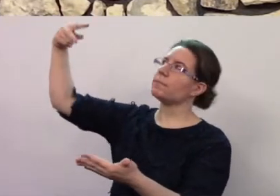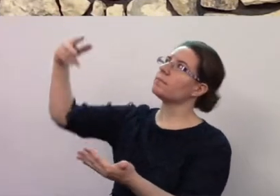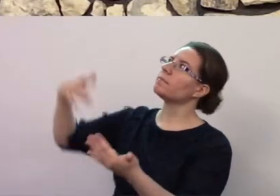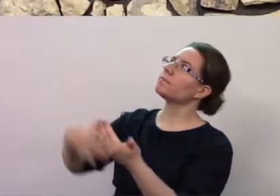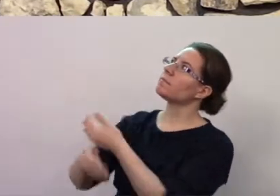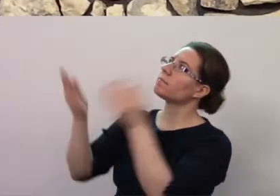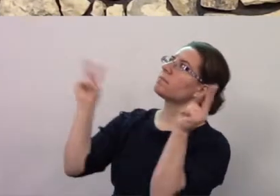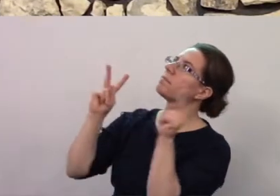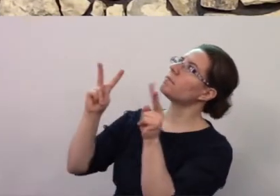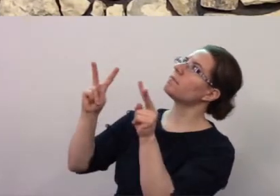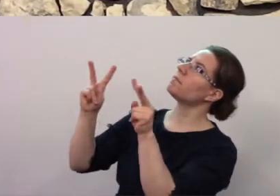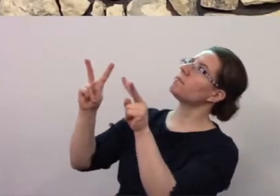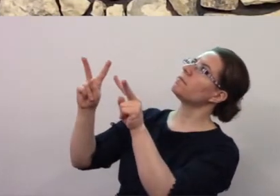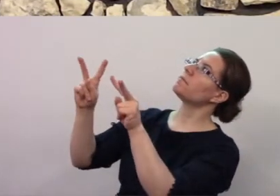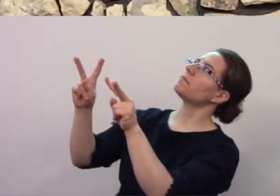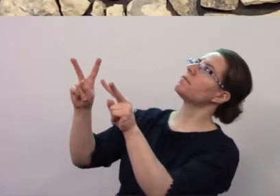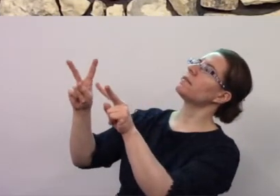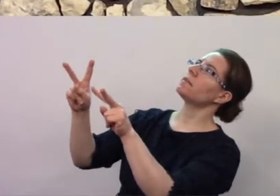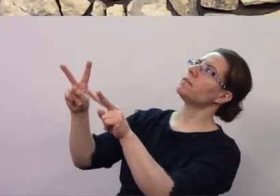midst. Hallelujah. Hallelujah.